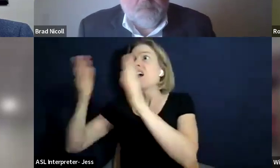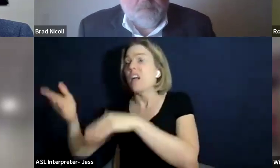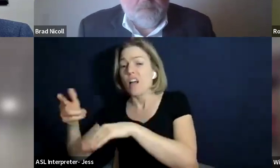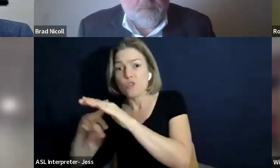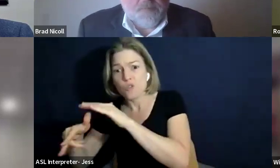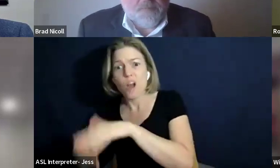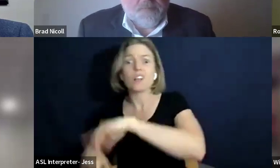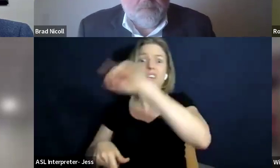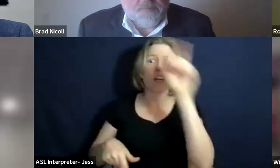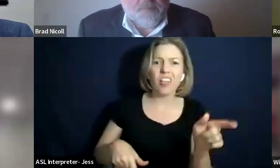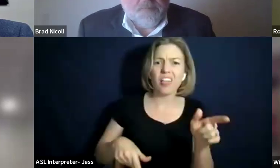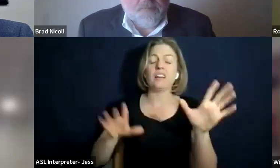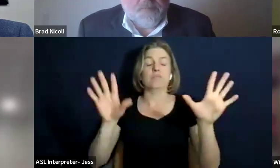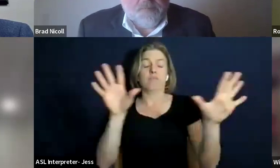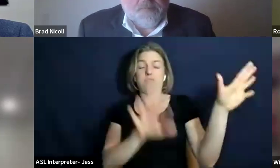It's really